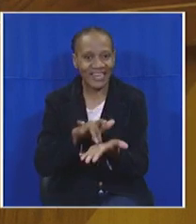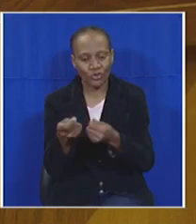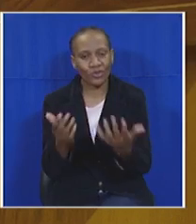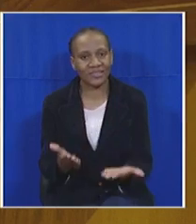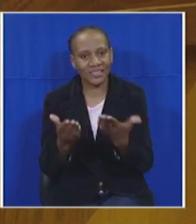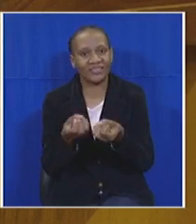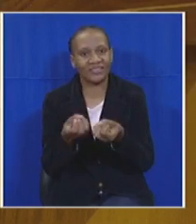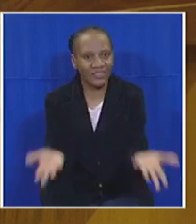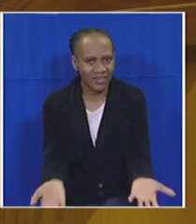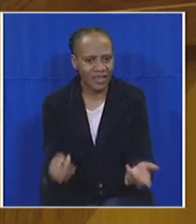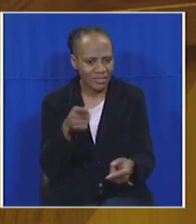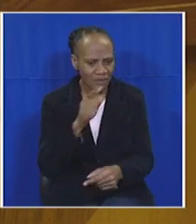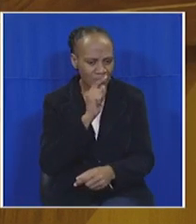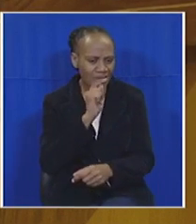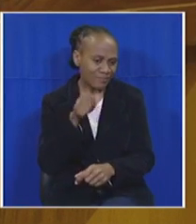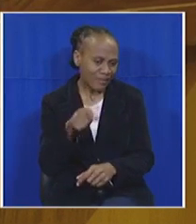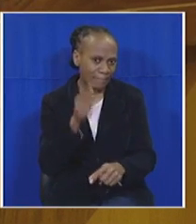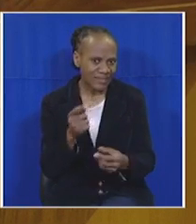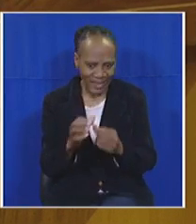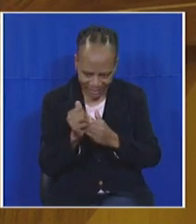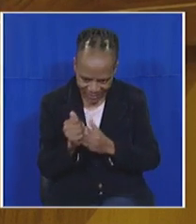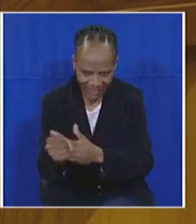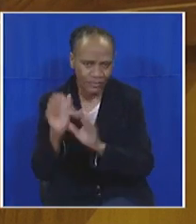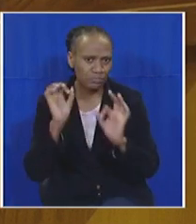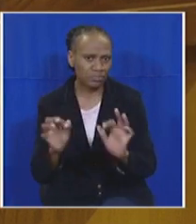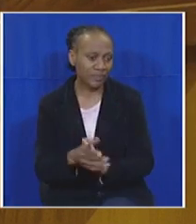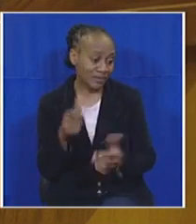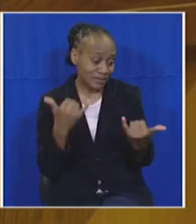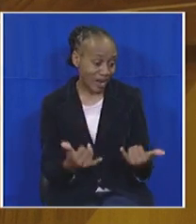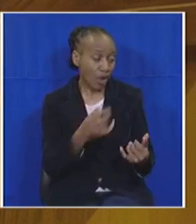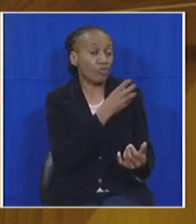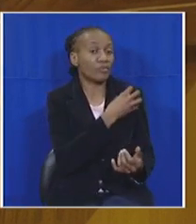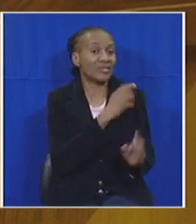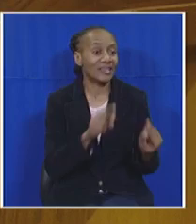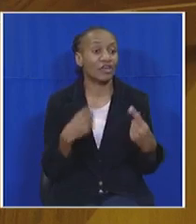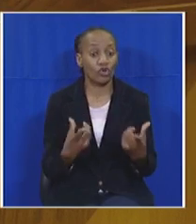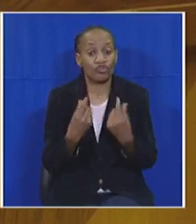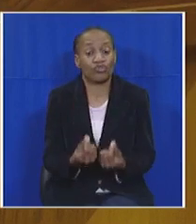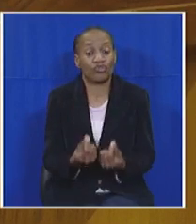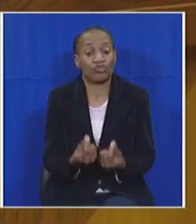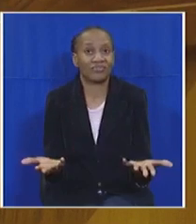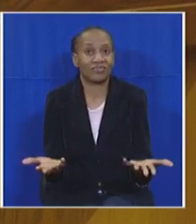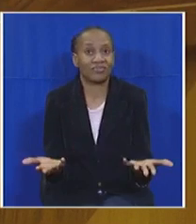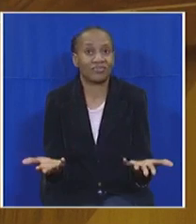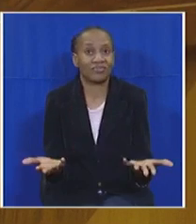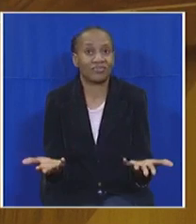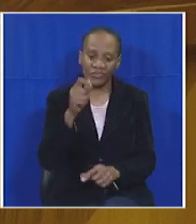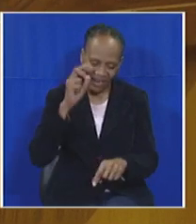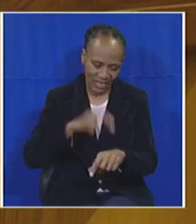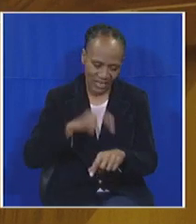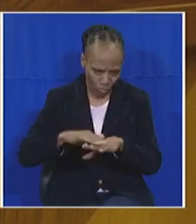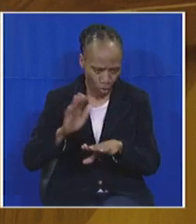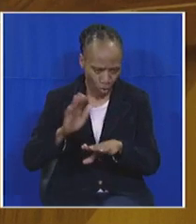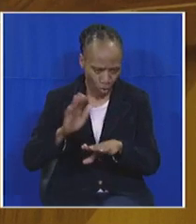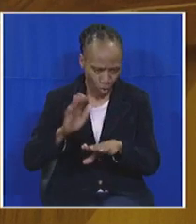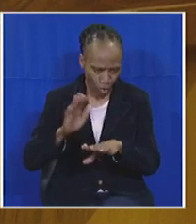requires effective, efficient and visionary leadership. The current minister is unable to provide that. South Africa deserves better.